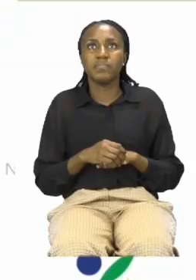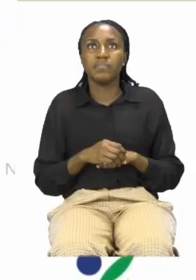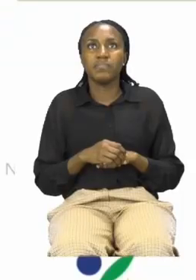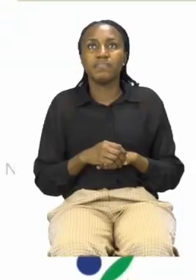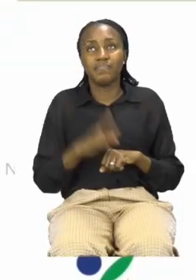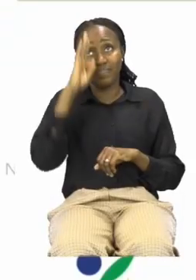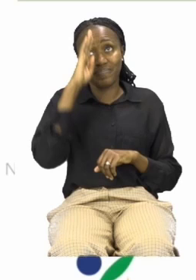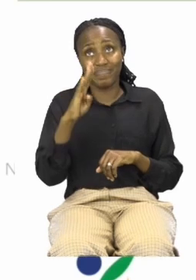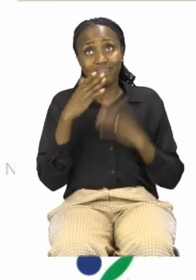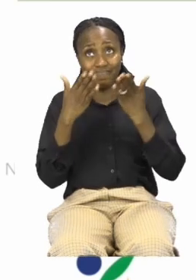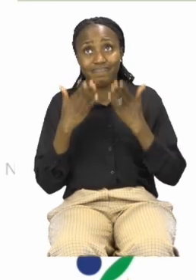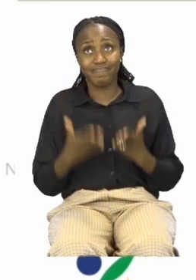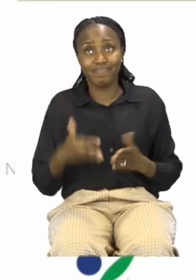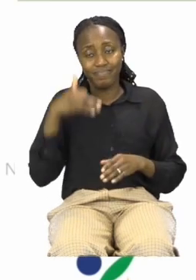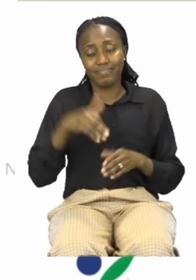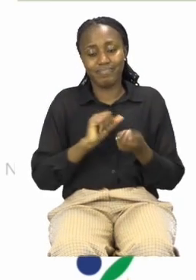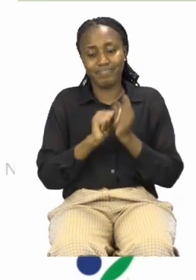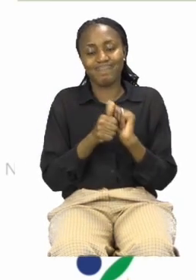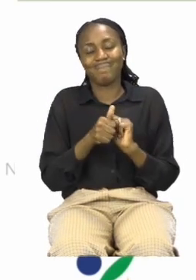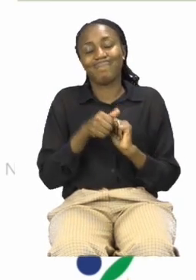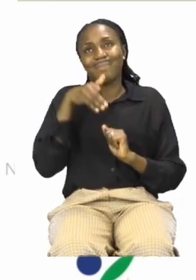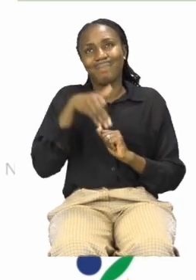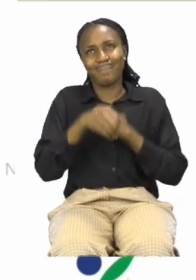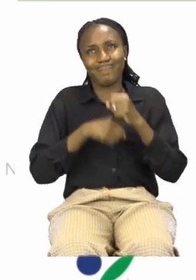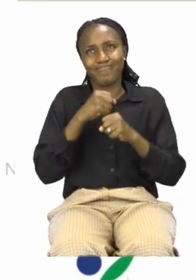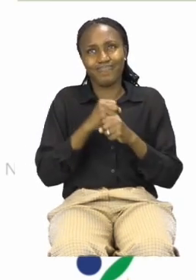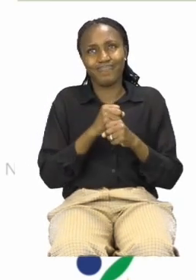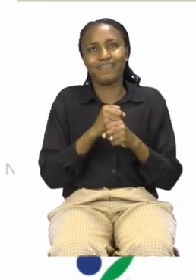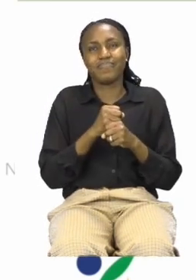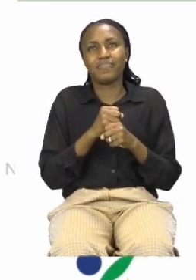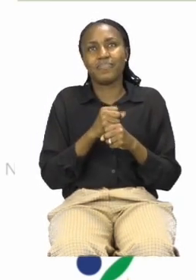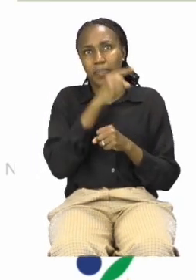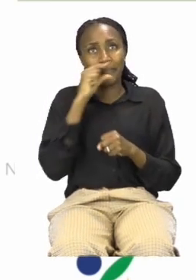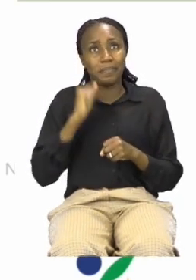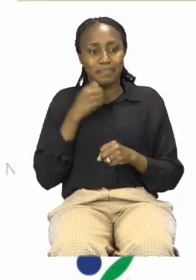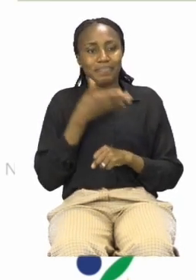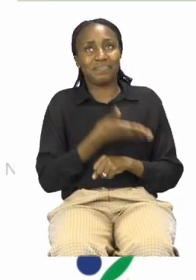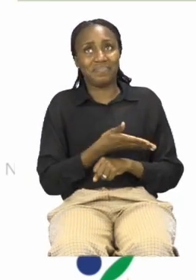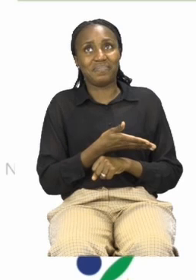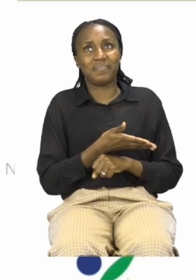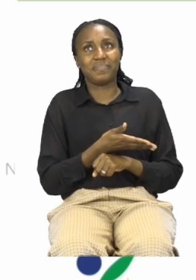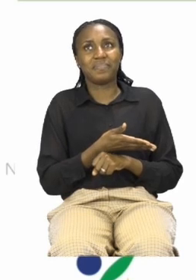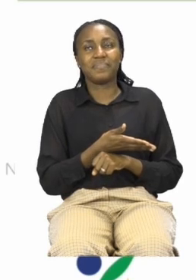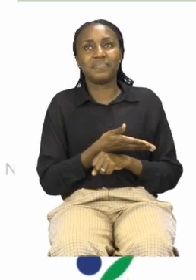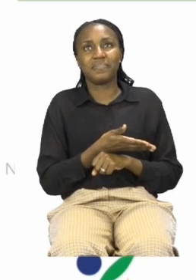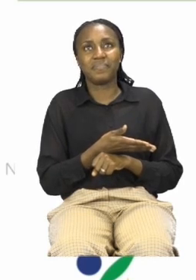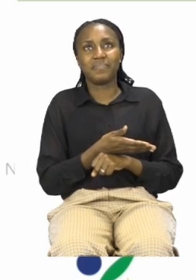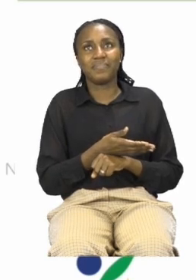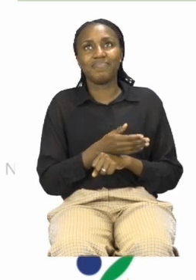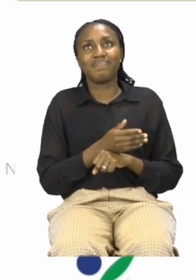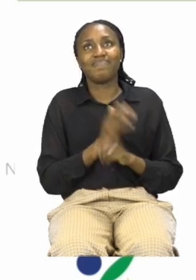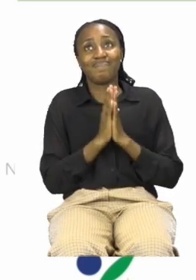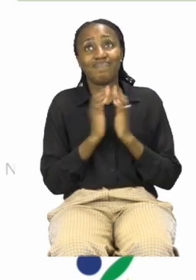Good day and welcome to the Namibian Annual Sports Expo for 2021. My name is Andrew Pullman, and stay tuned as